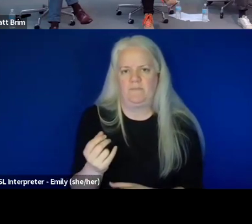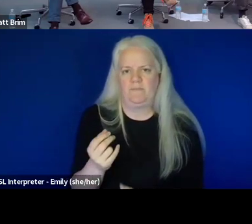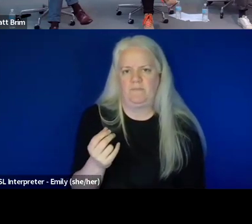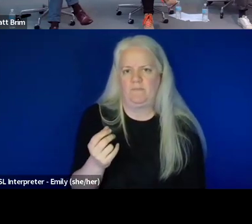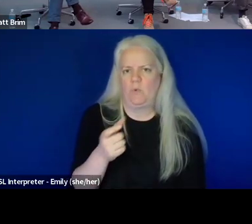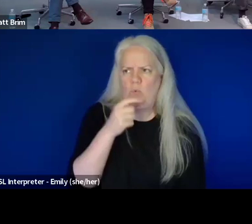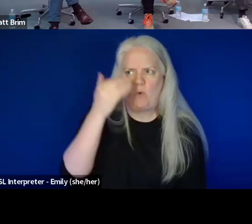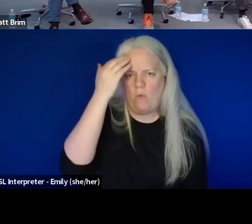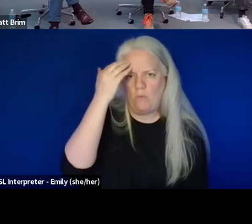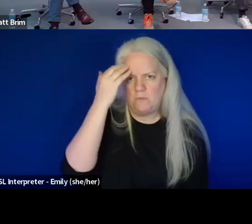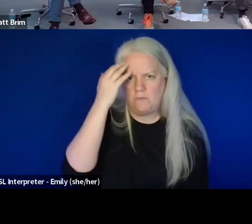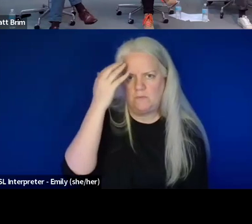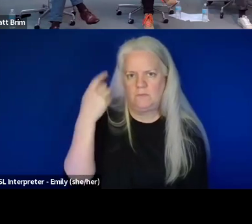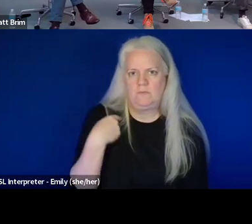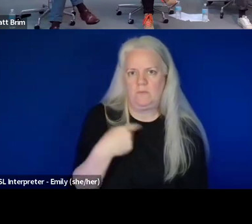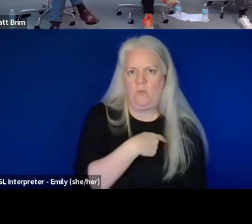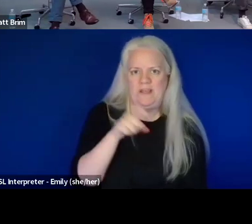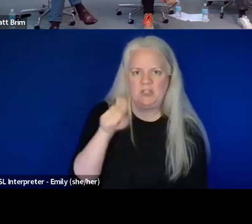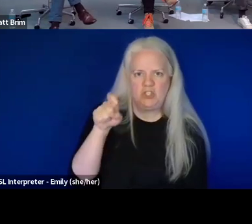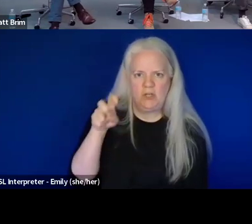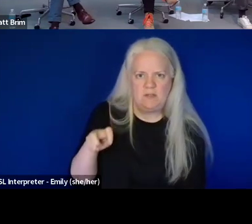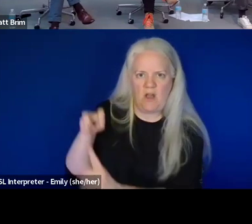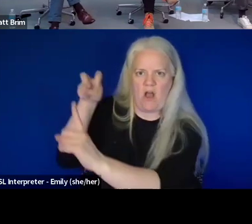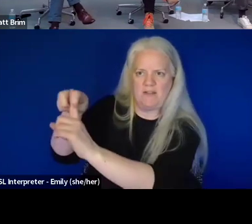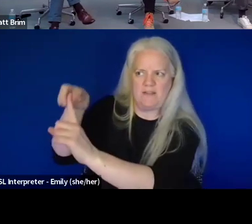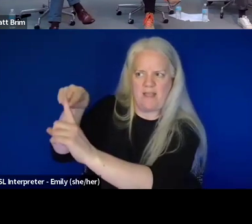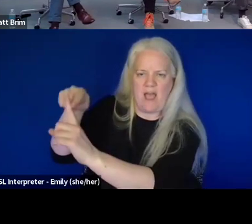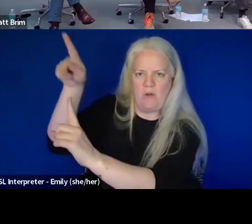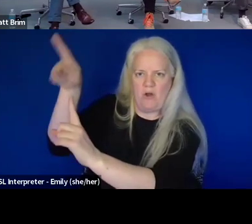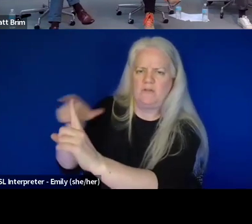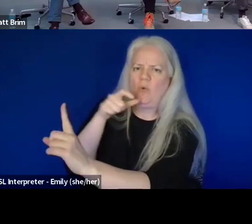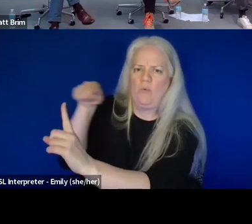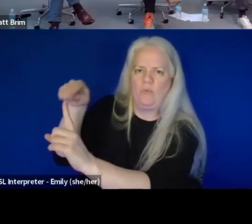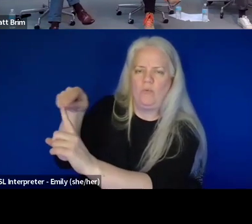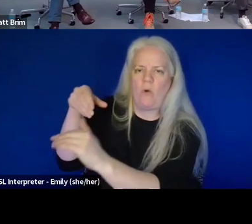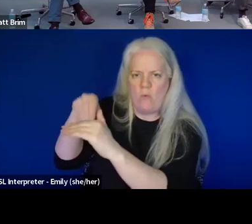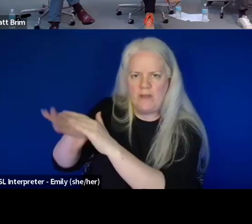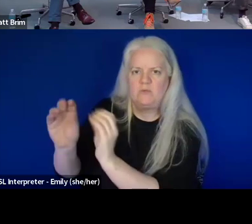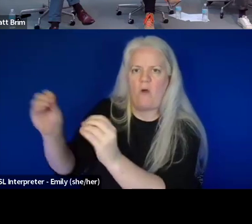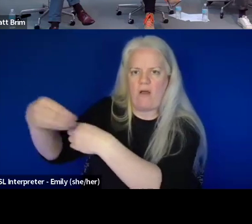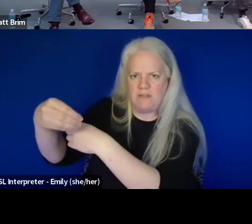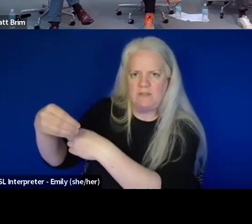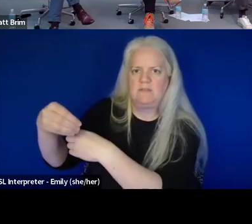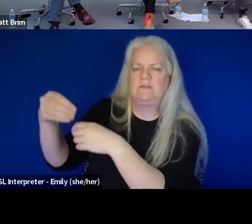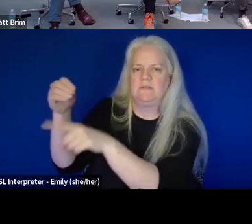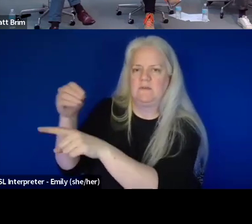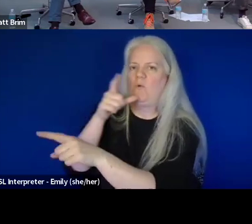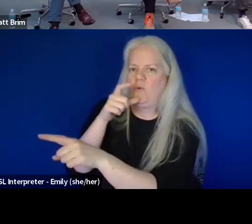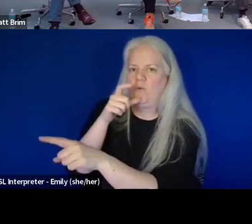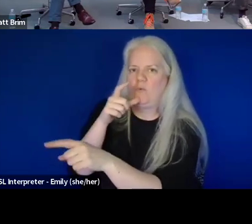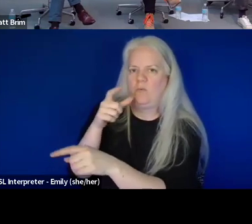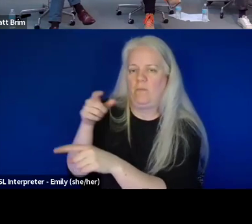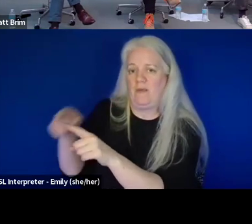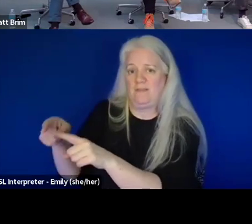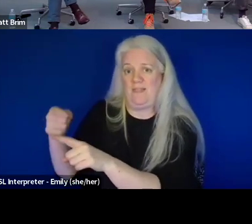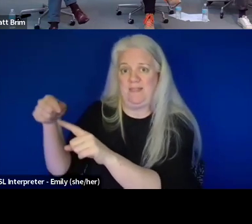person, who should we go asking? Whose office should we walk in to say, in order to identify that person? Because they don't know we're here